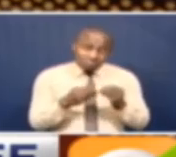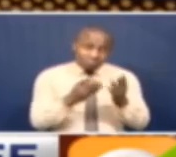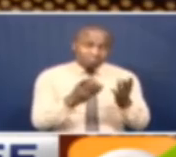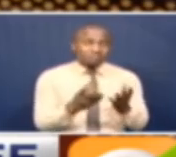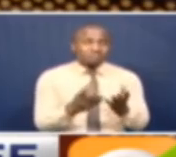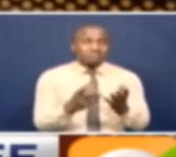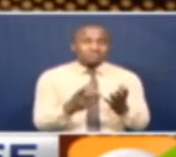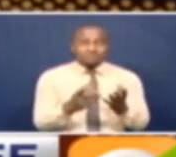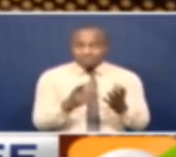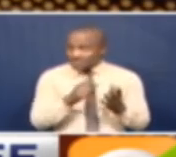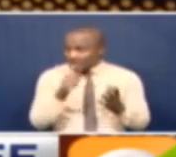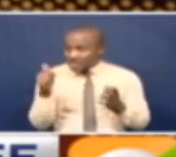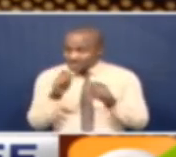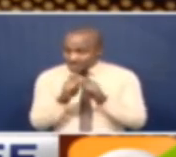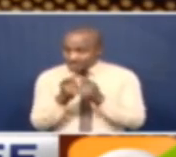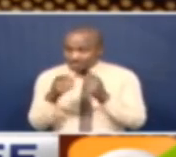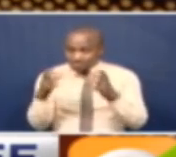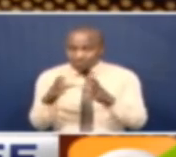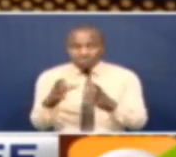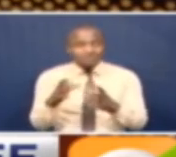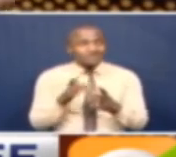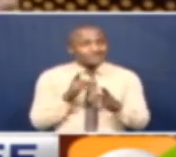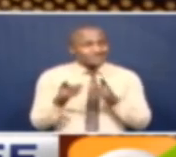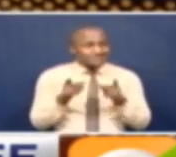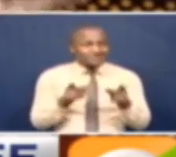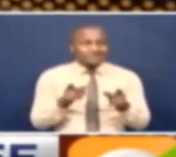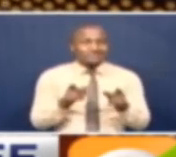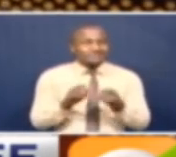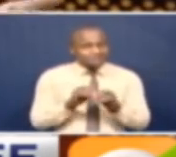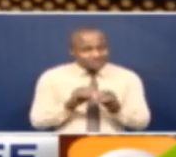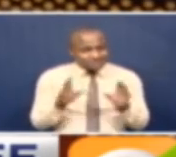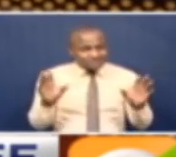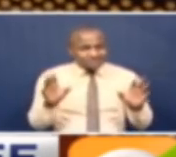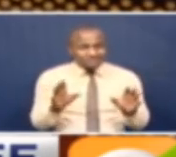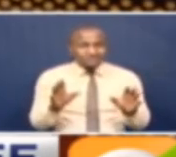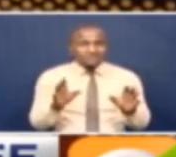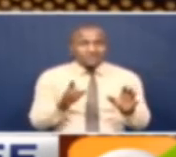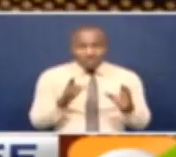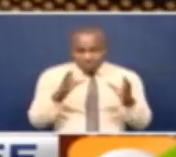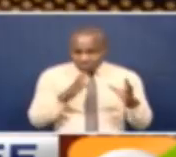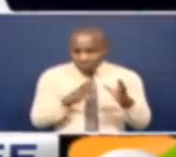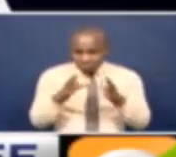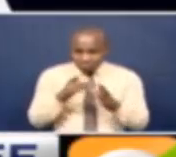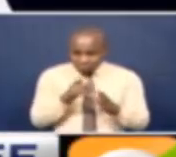of ethnic groups, it is evident that one of those groupings,